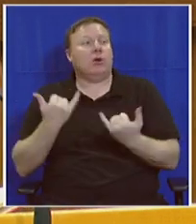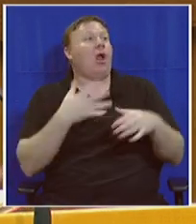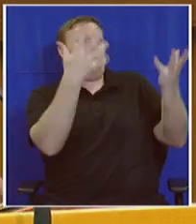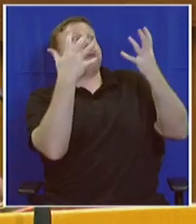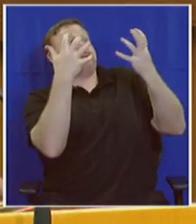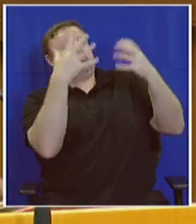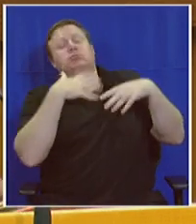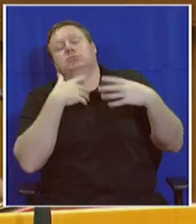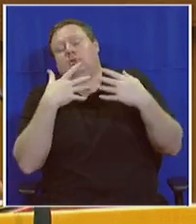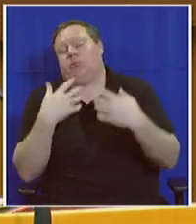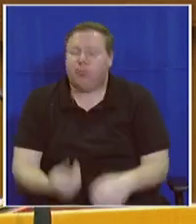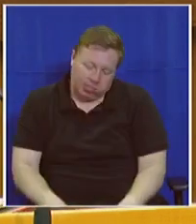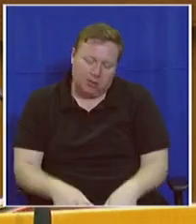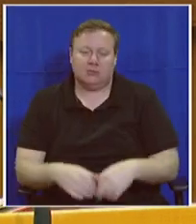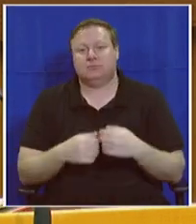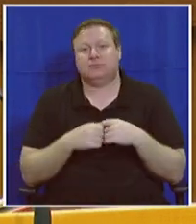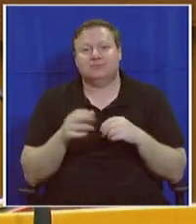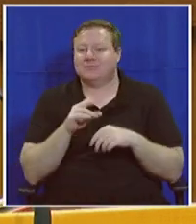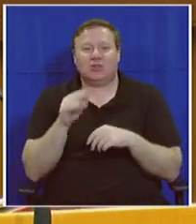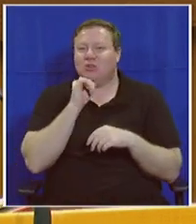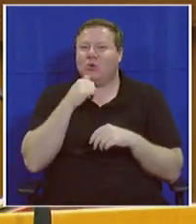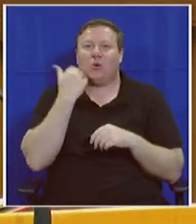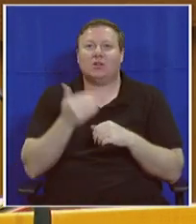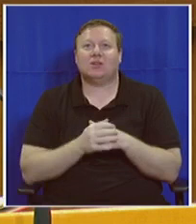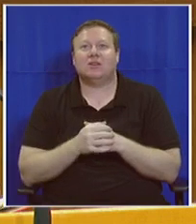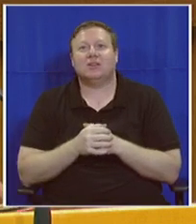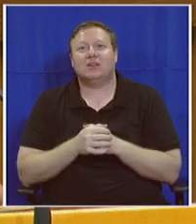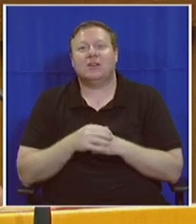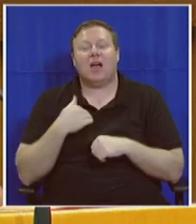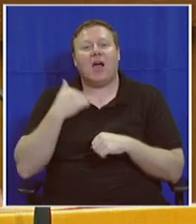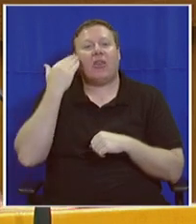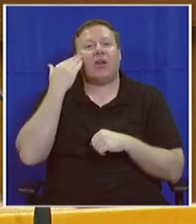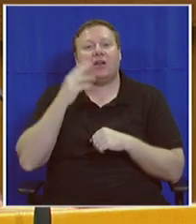we are. I think abantu bakwaHlongwa